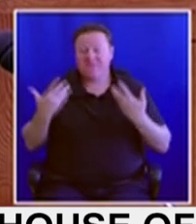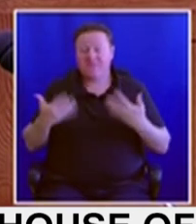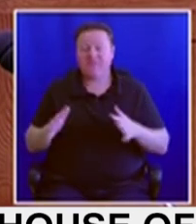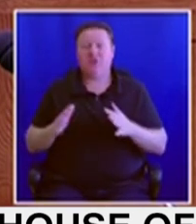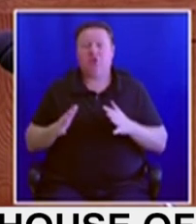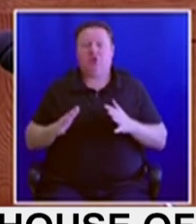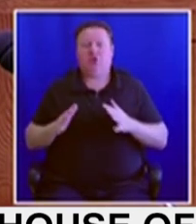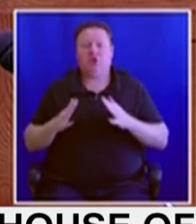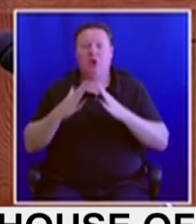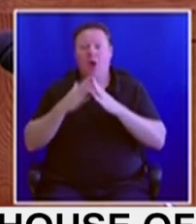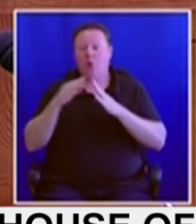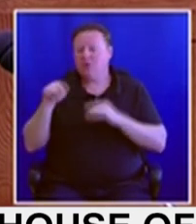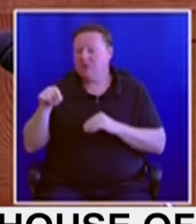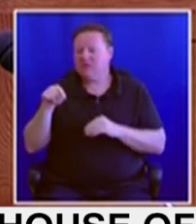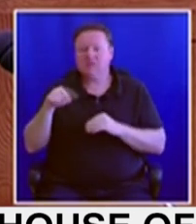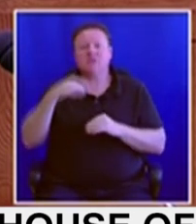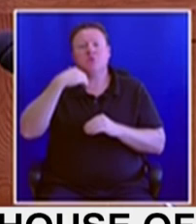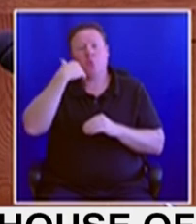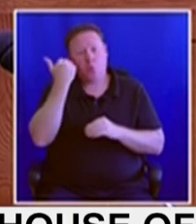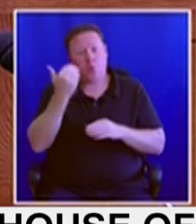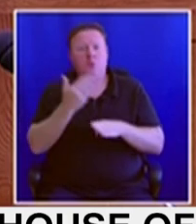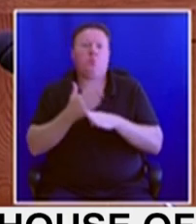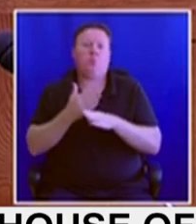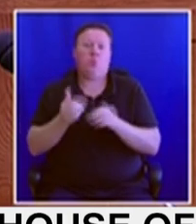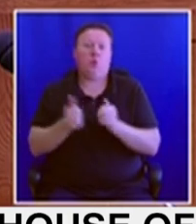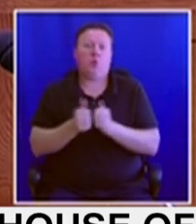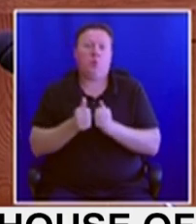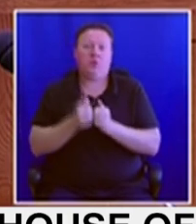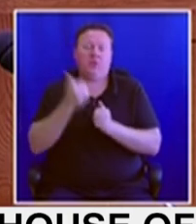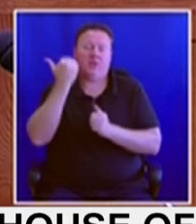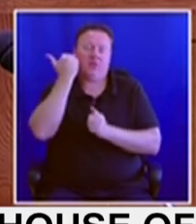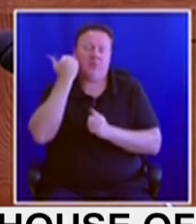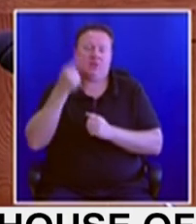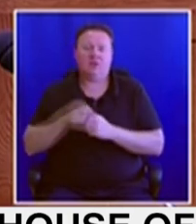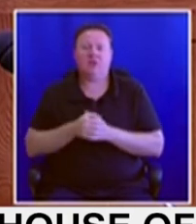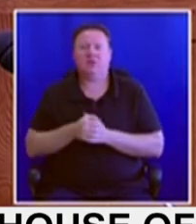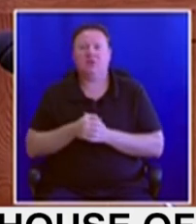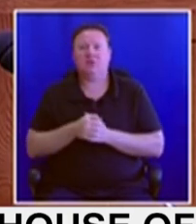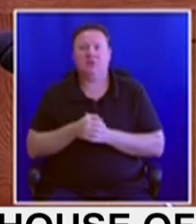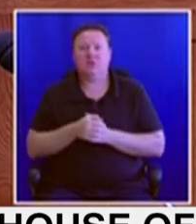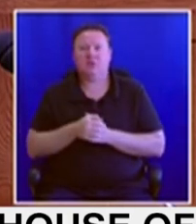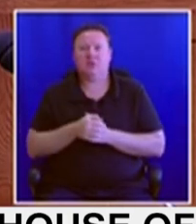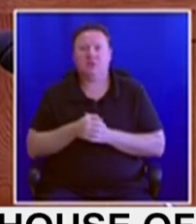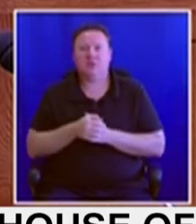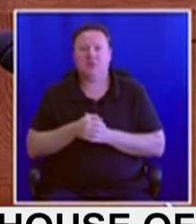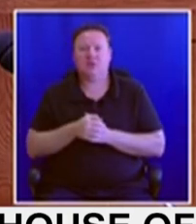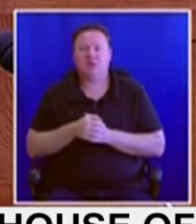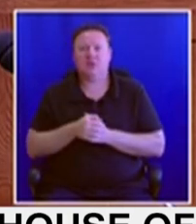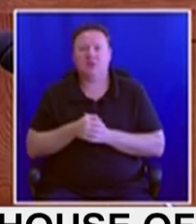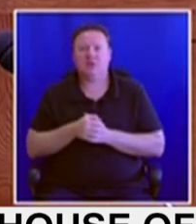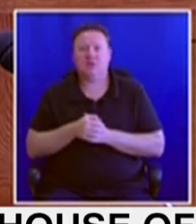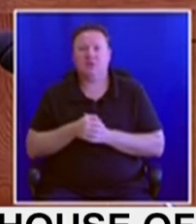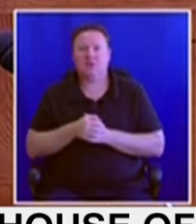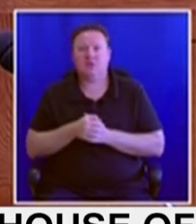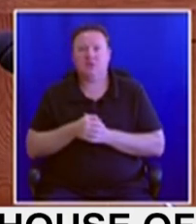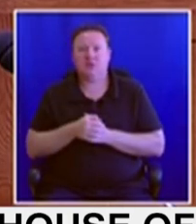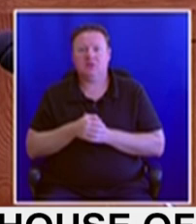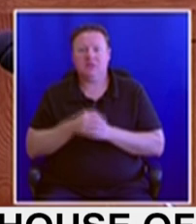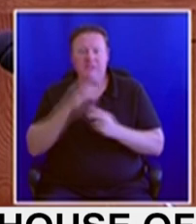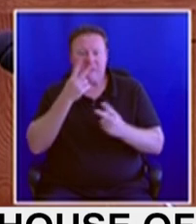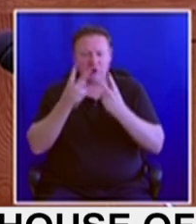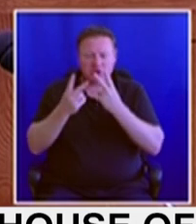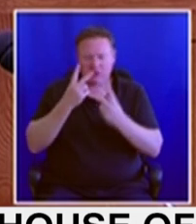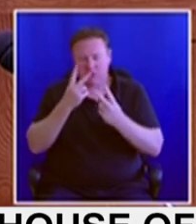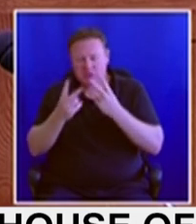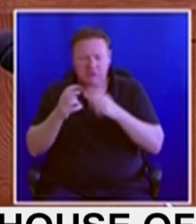a disposition to work with us. As we reflect on what we need to move